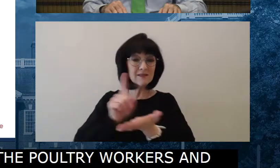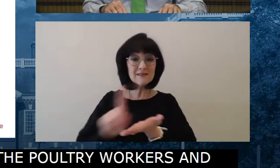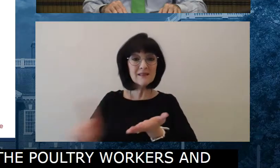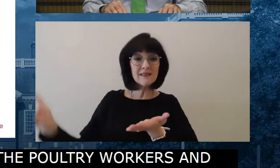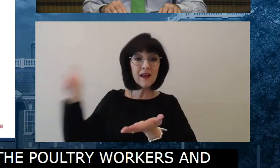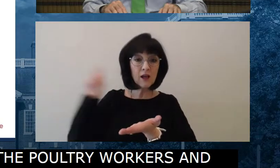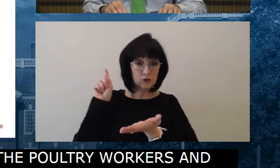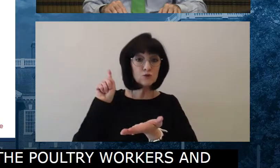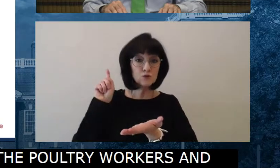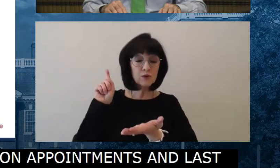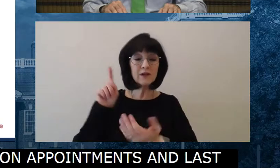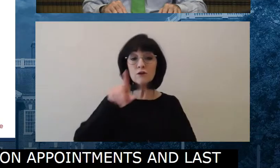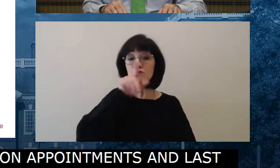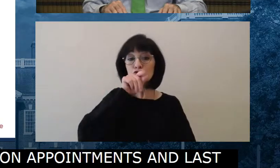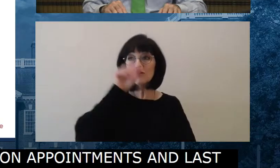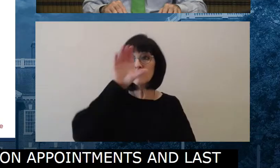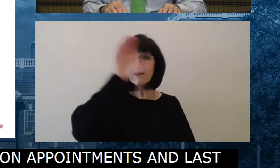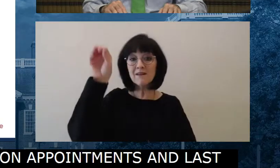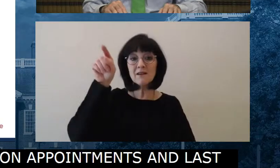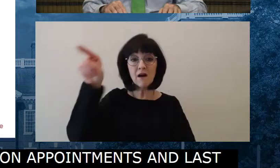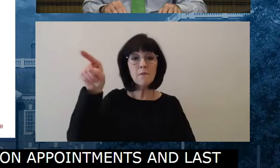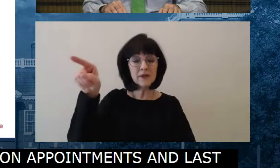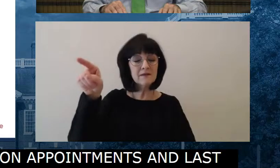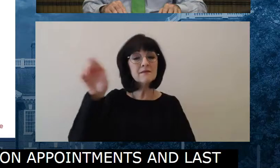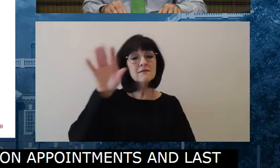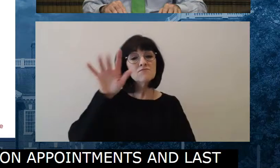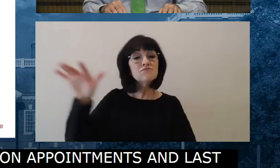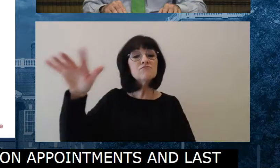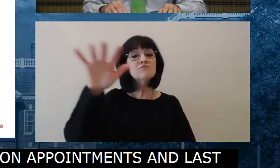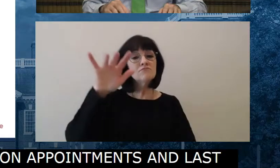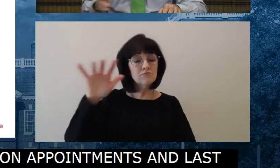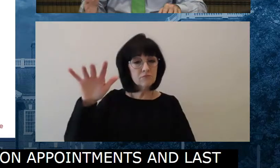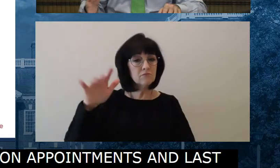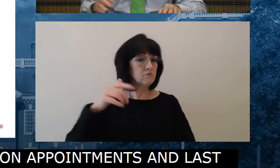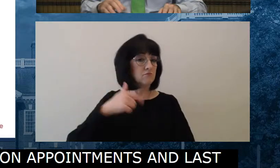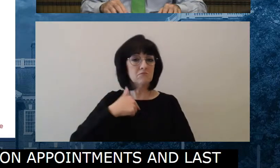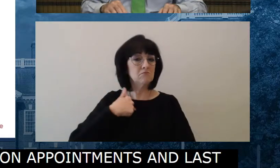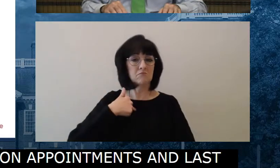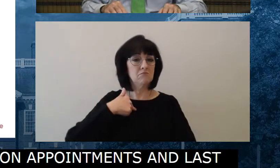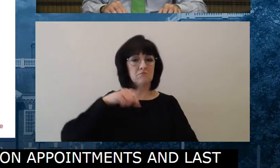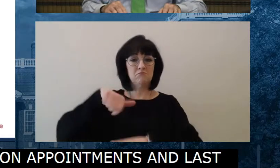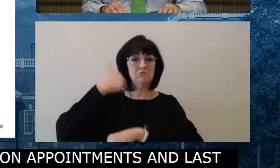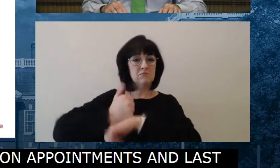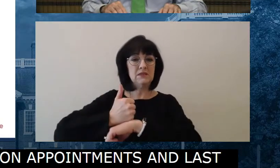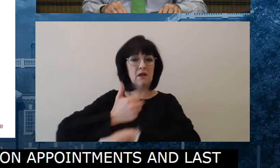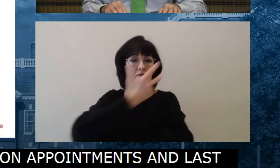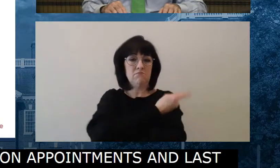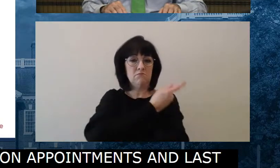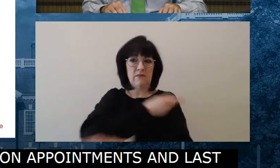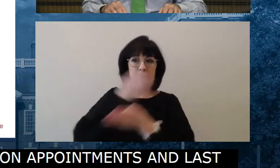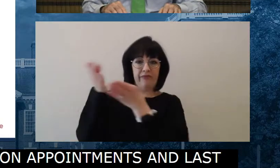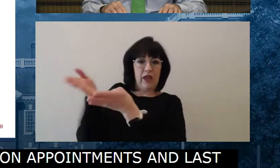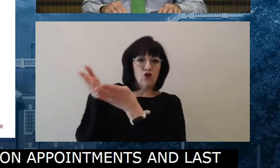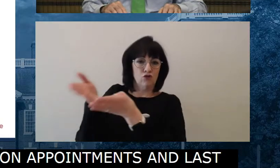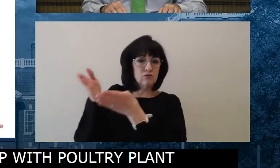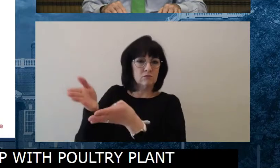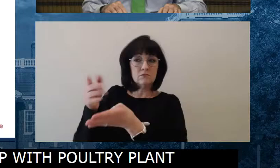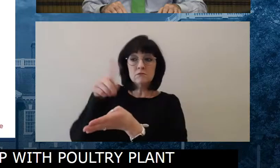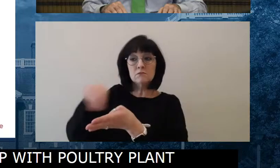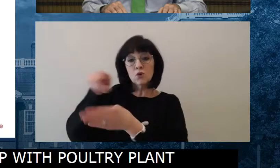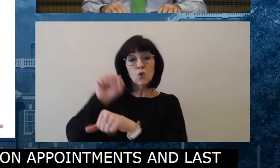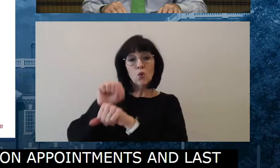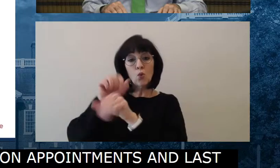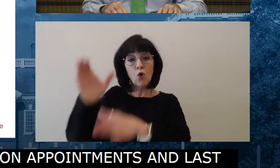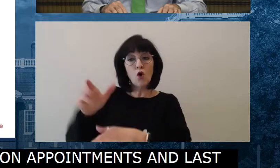we did this past week. We've been working with other essential work groups to do vaccinations on site, as well as